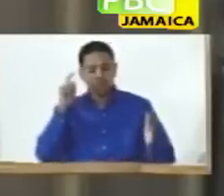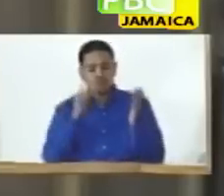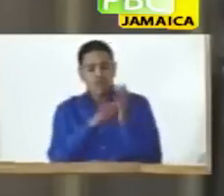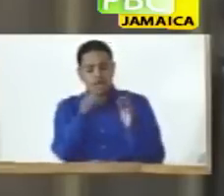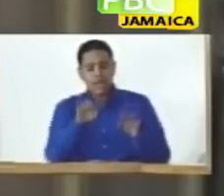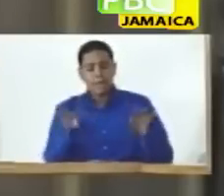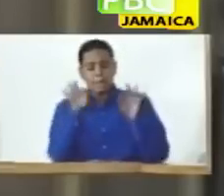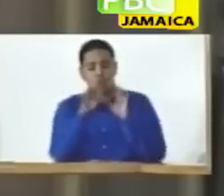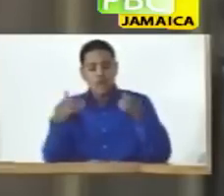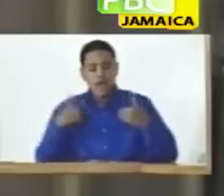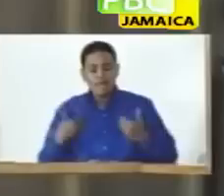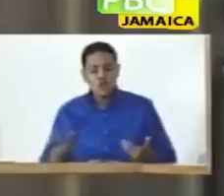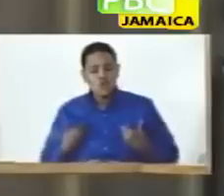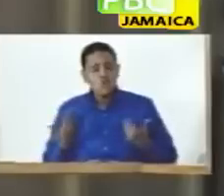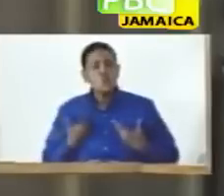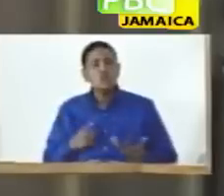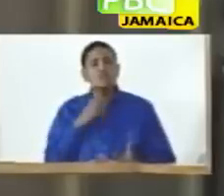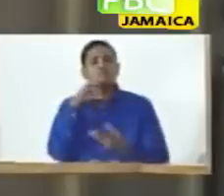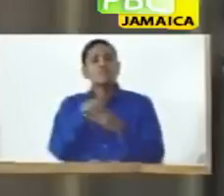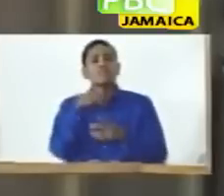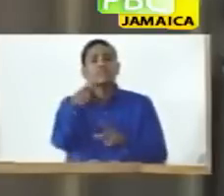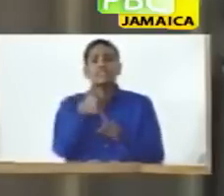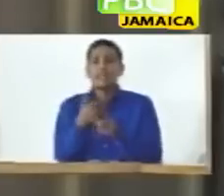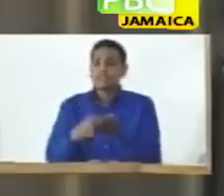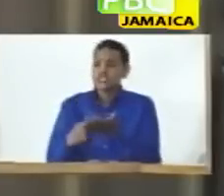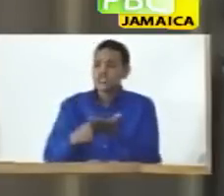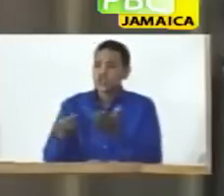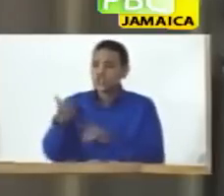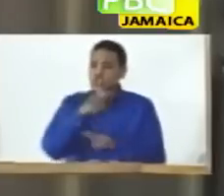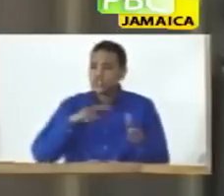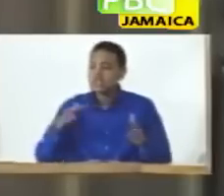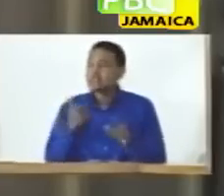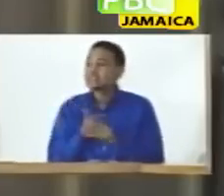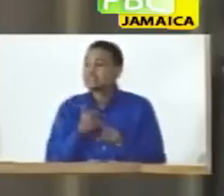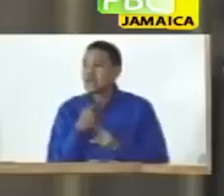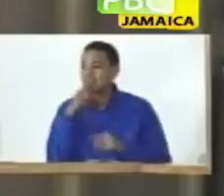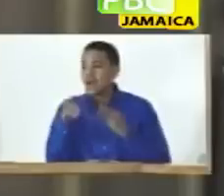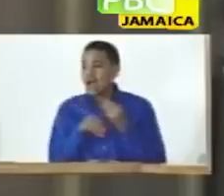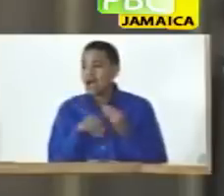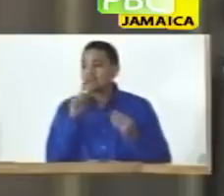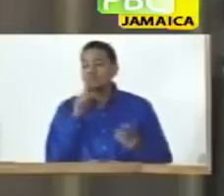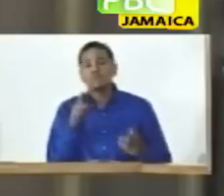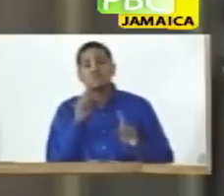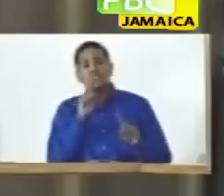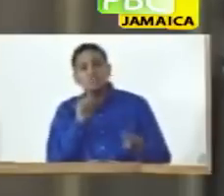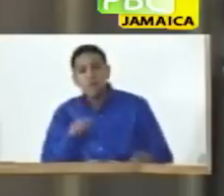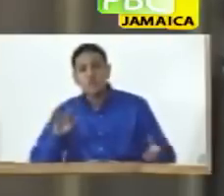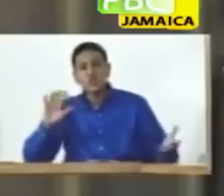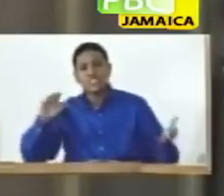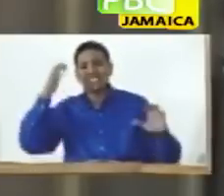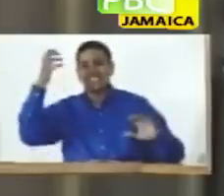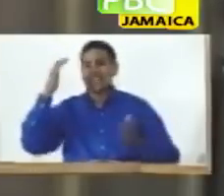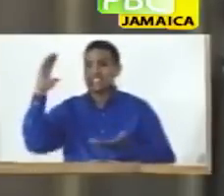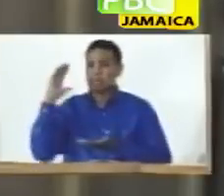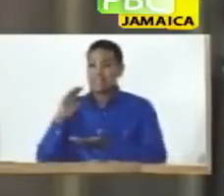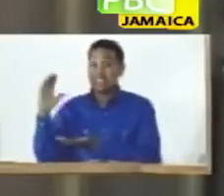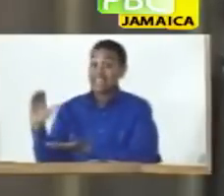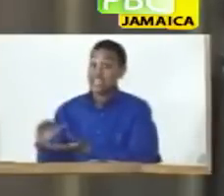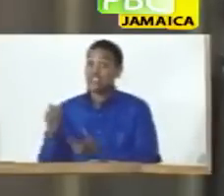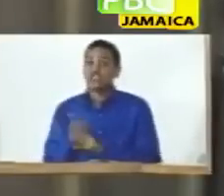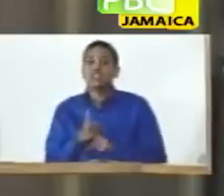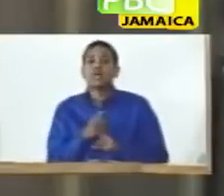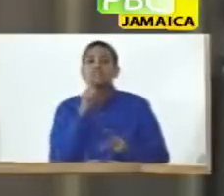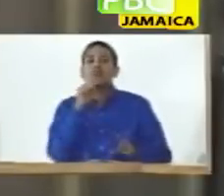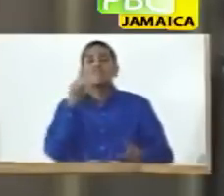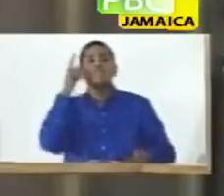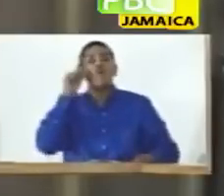having youth as part of the discourse and subsequent response to disaster mitigation, has